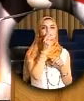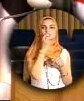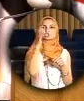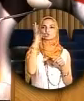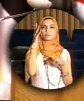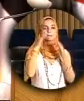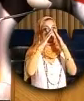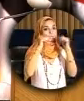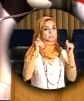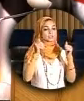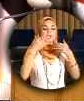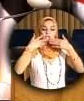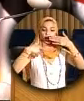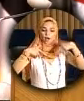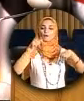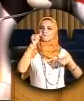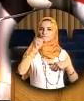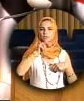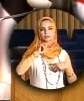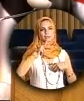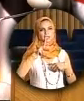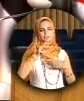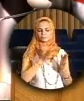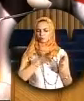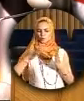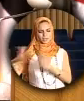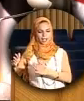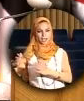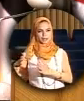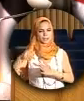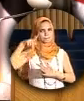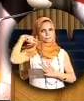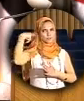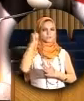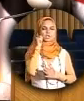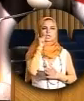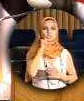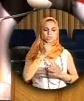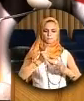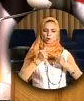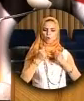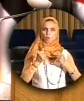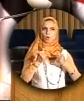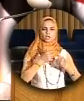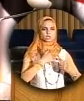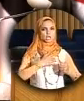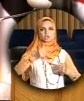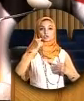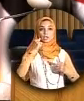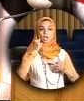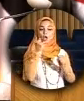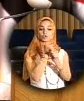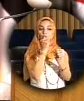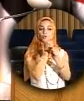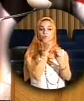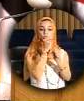courage, endurance, and special skills, to produce what we will hear today as an orchestra of first